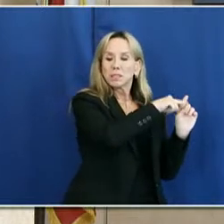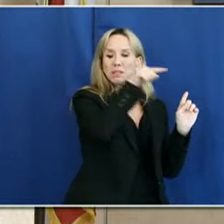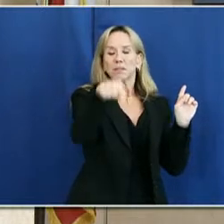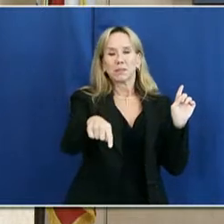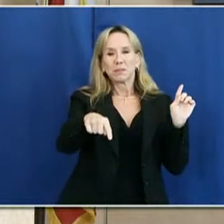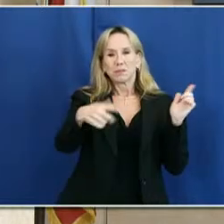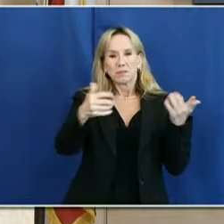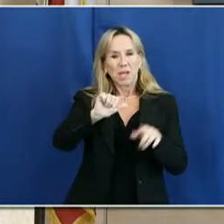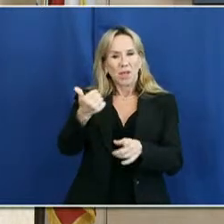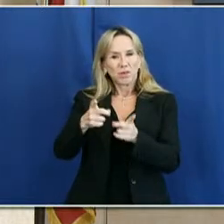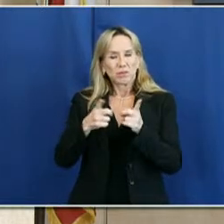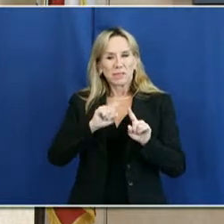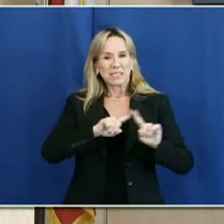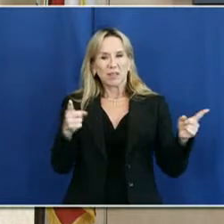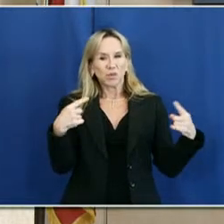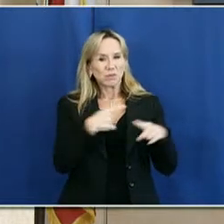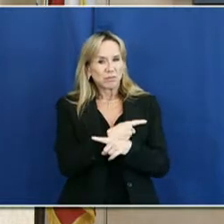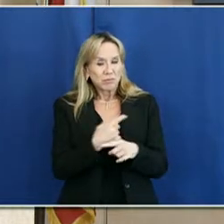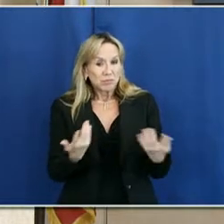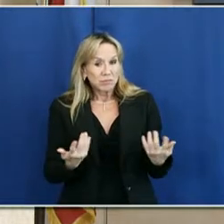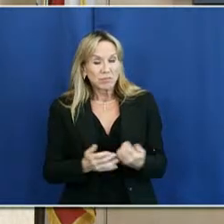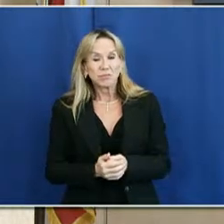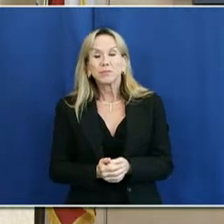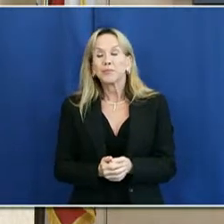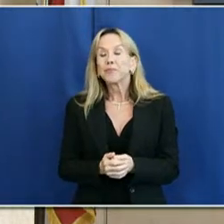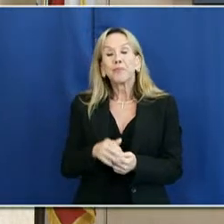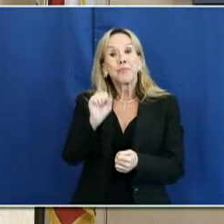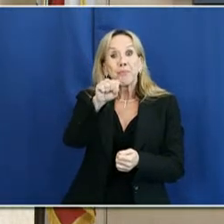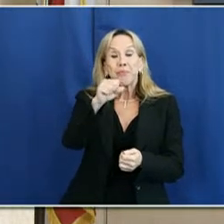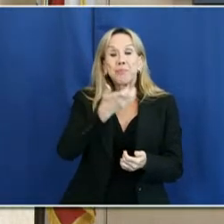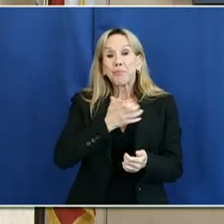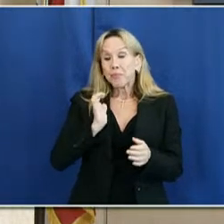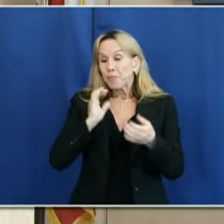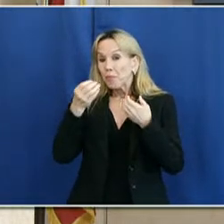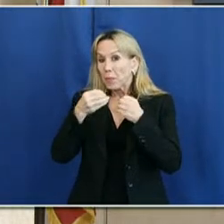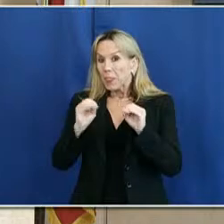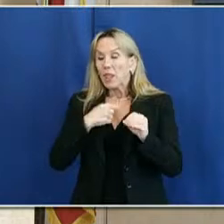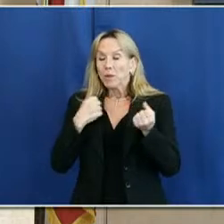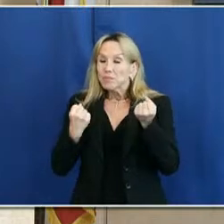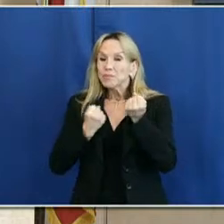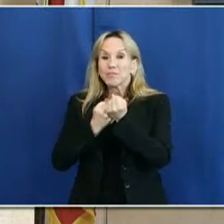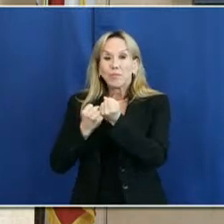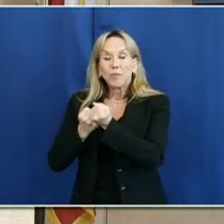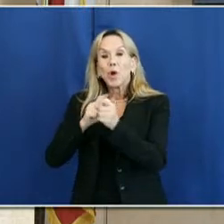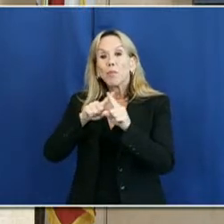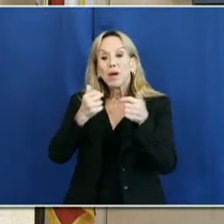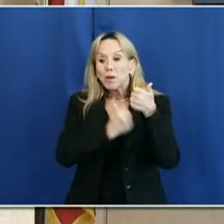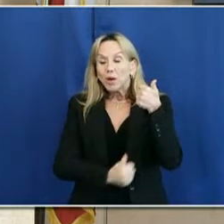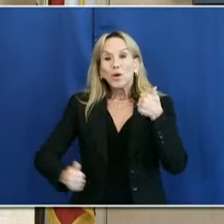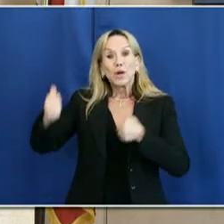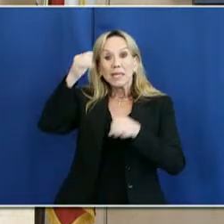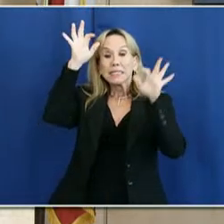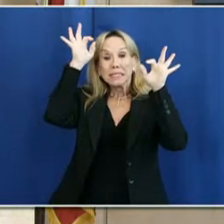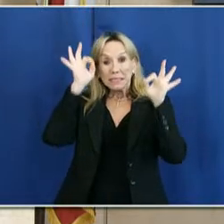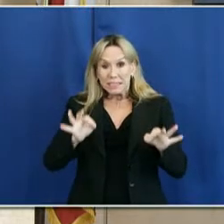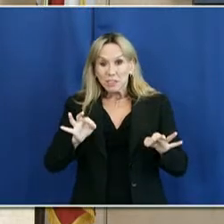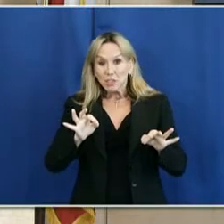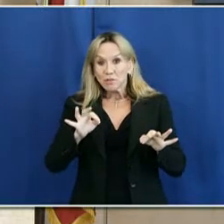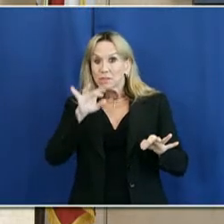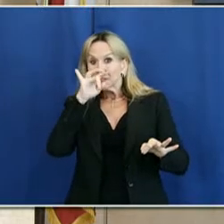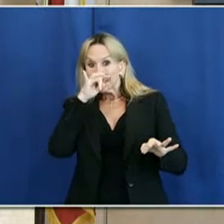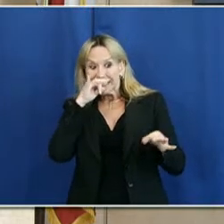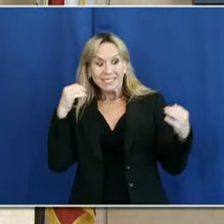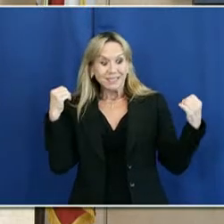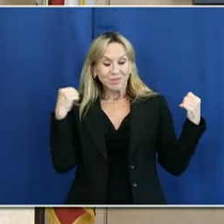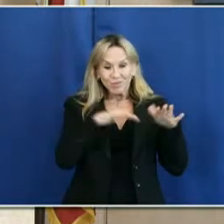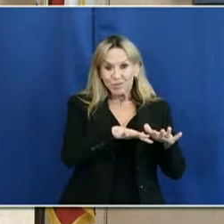district? Yeah, so again, our office provides oversight and support, but the ultimate decision to bring kids back in open schools rests